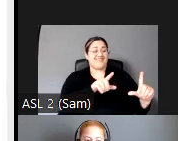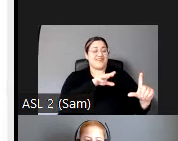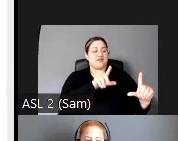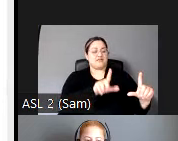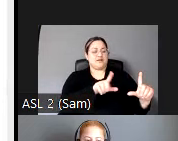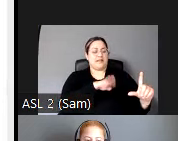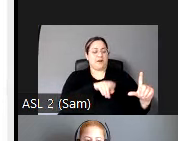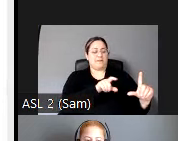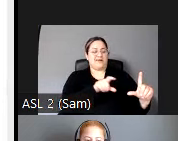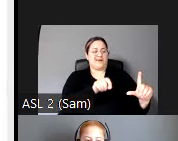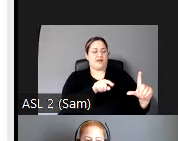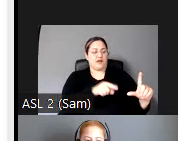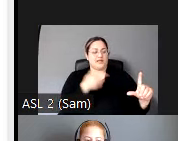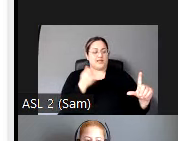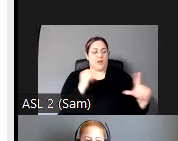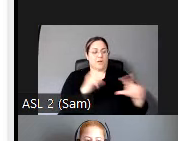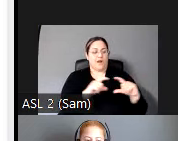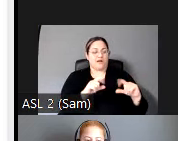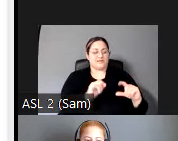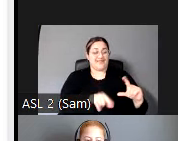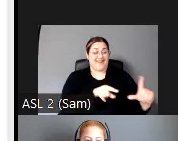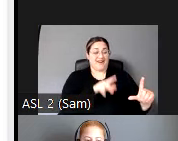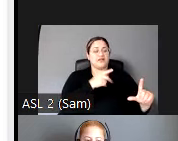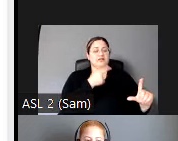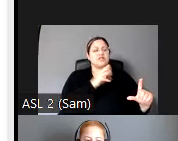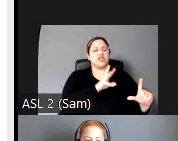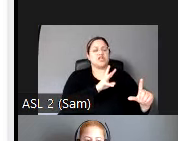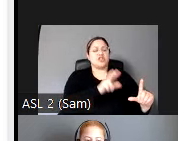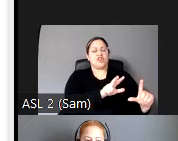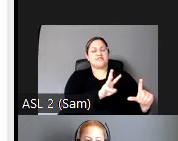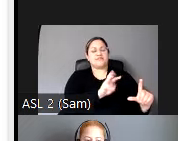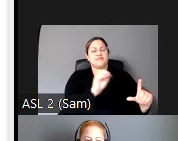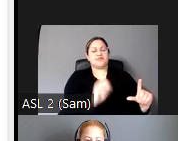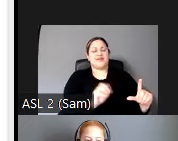in yellow the number 36%.